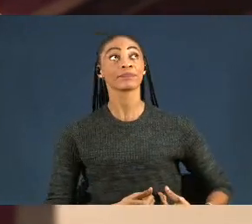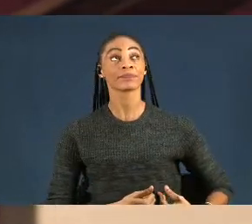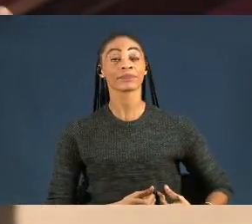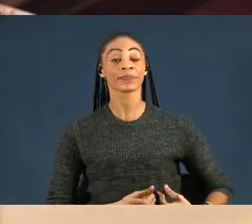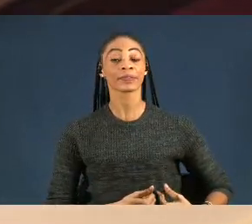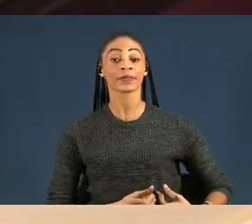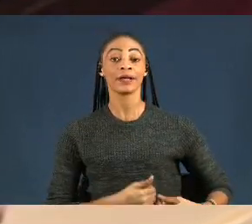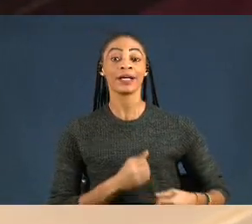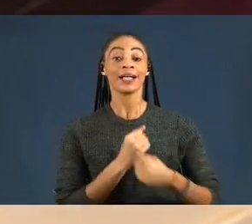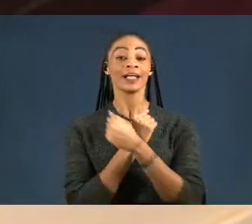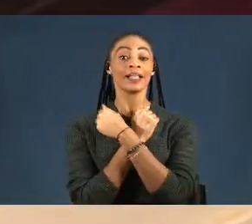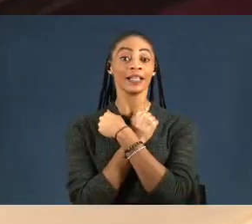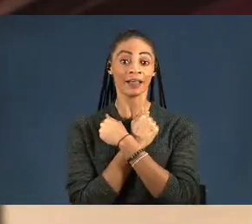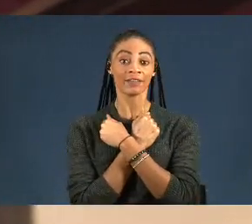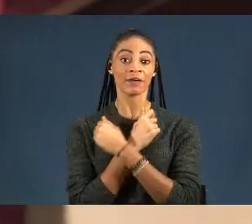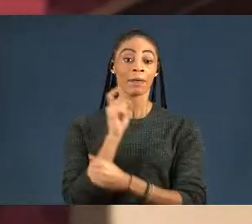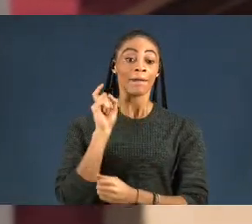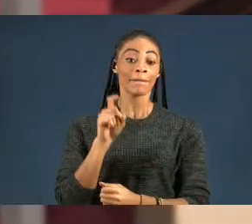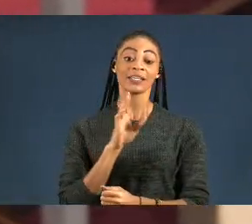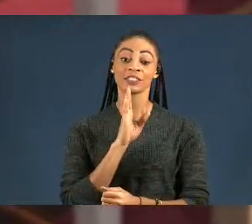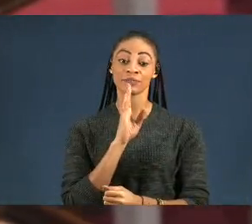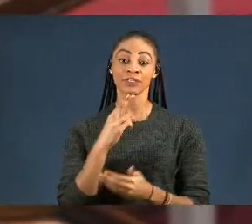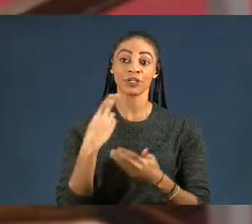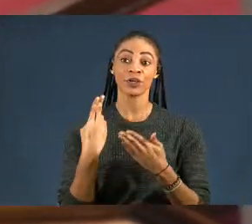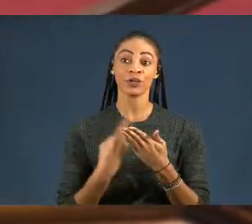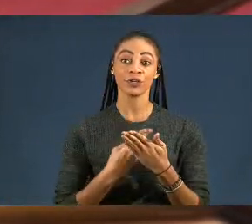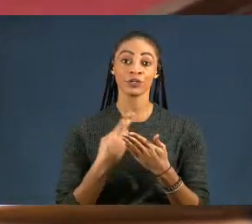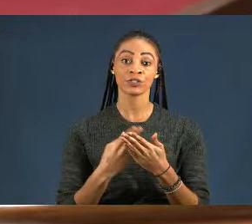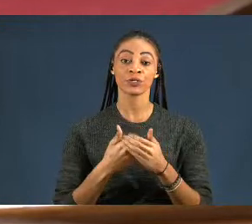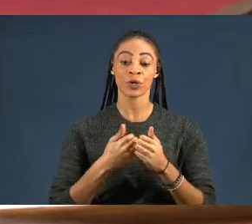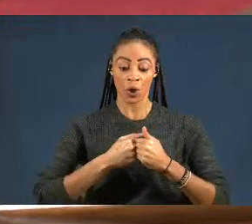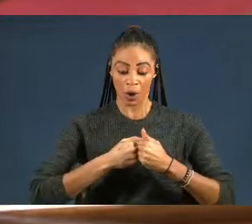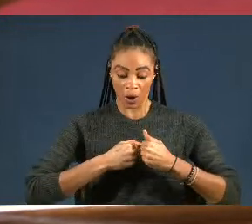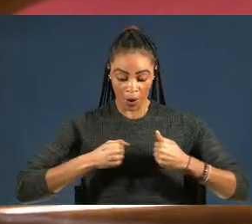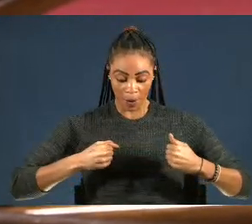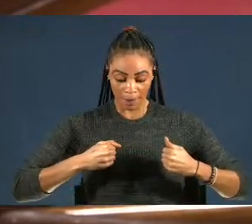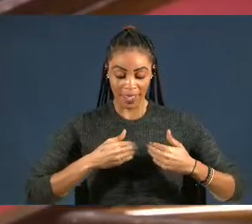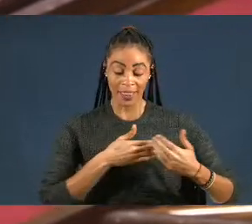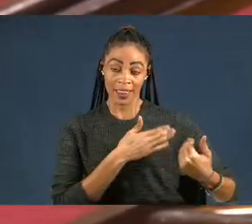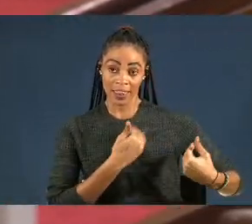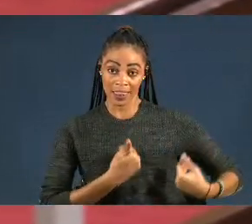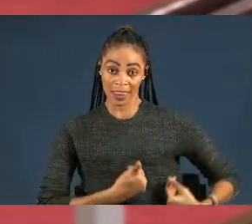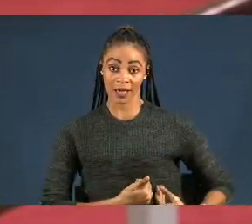open the hearts of the children, to open the heart of the spouse.